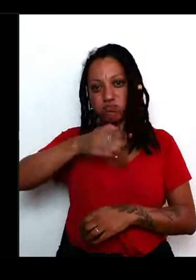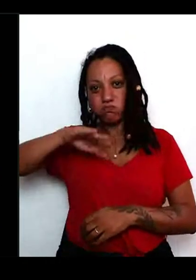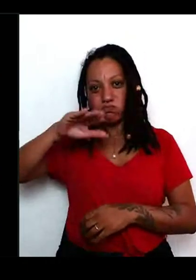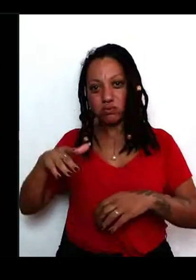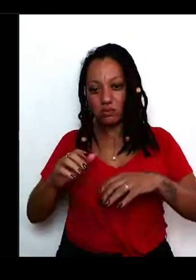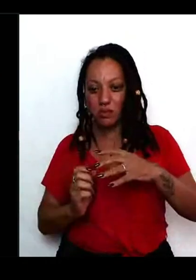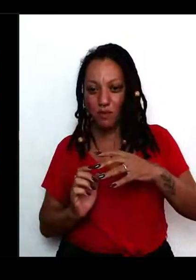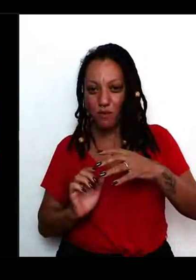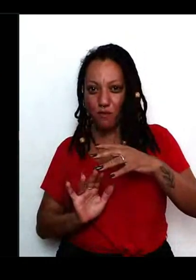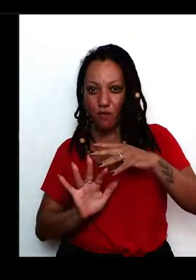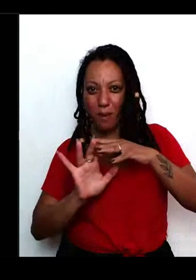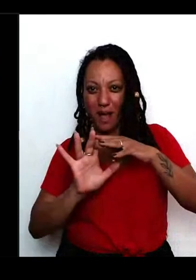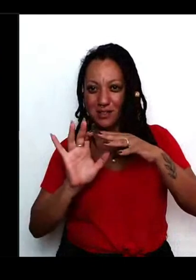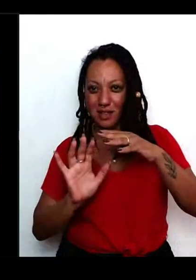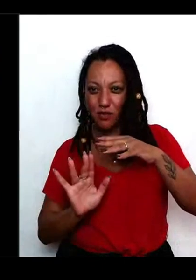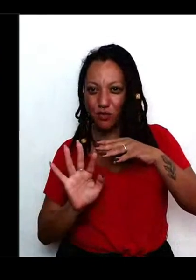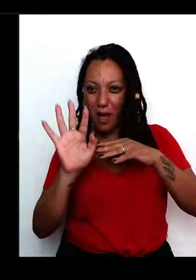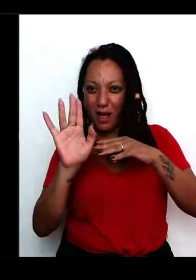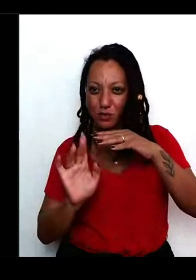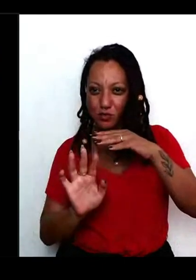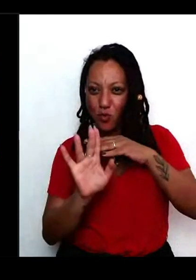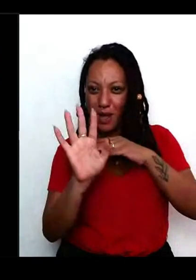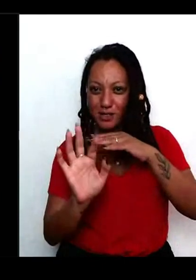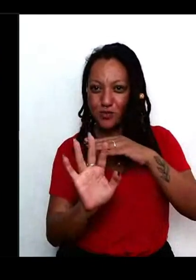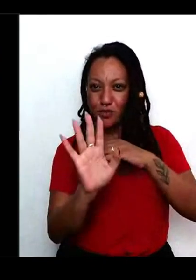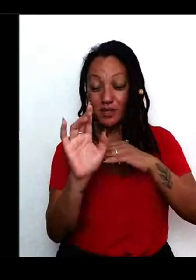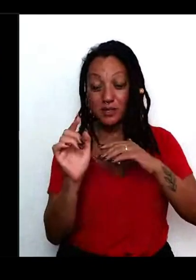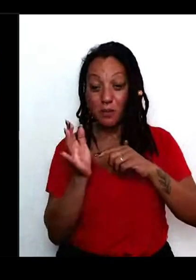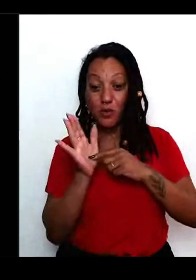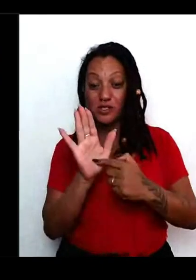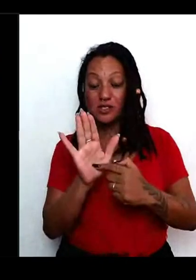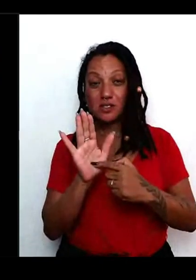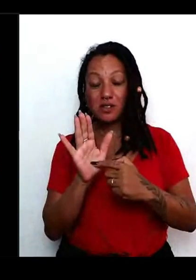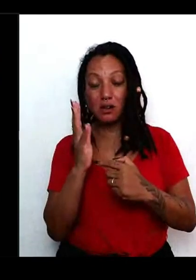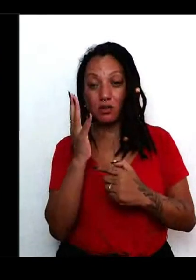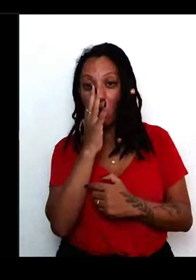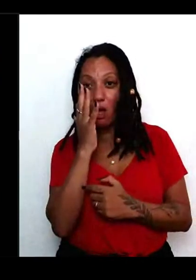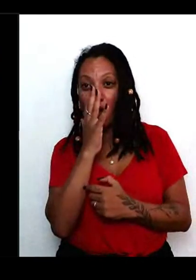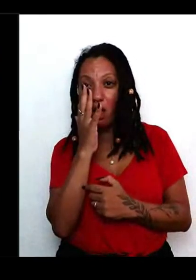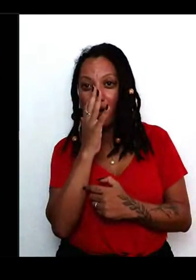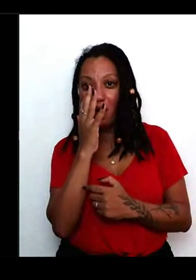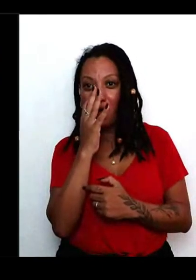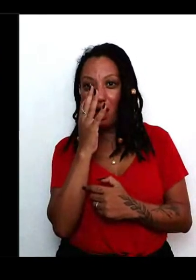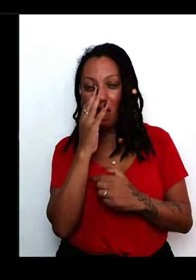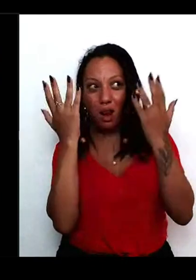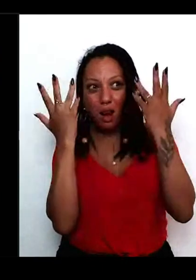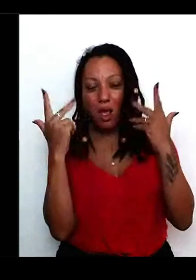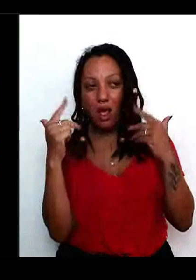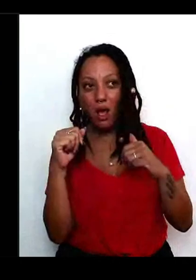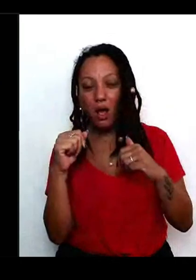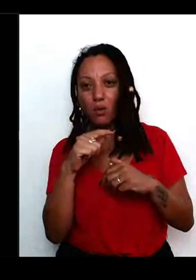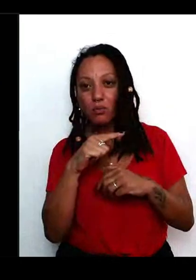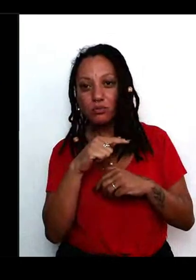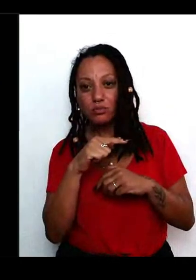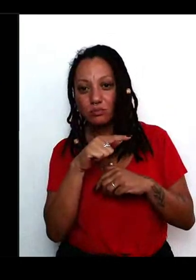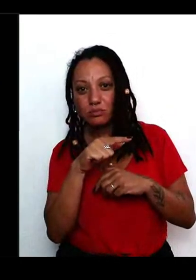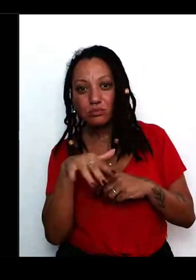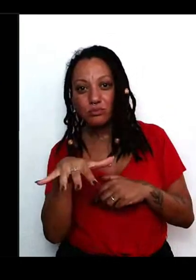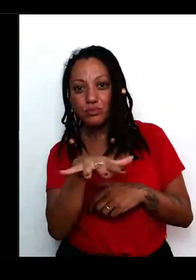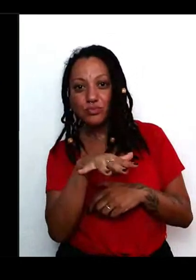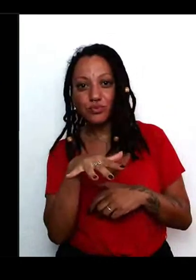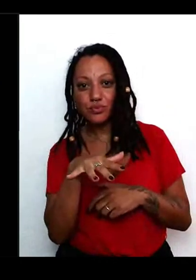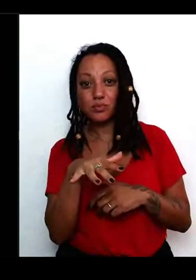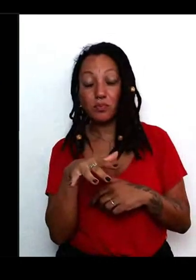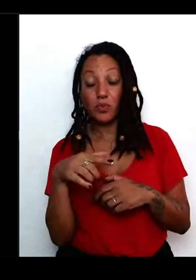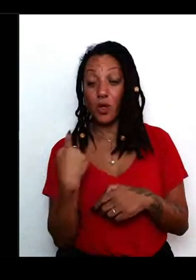and instead we have had disdain anyway uh that was I couldn't get support for